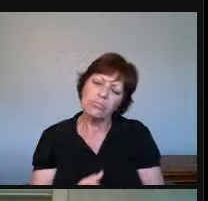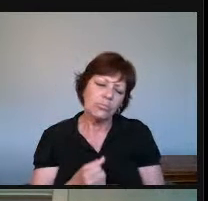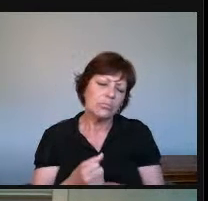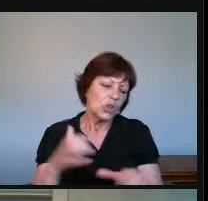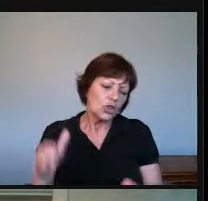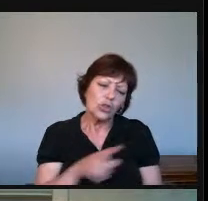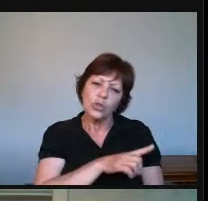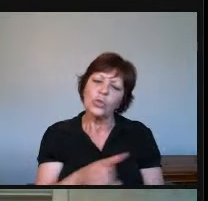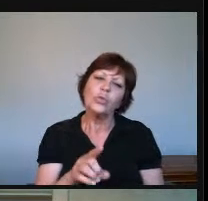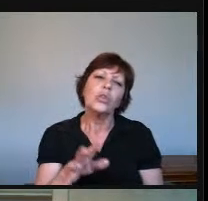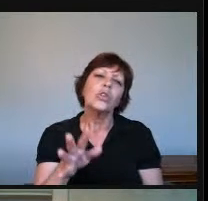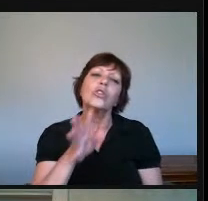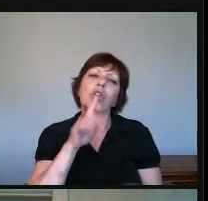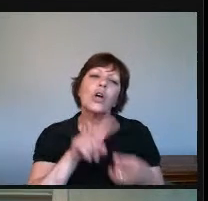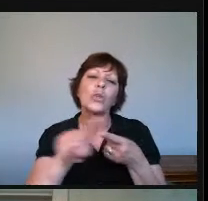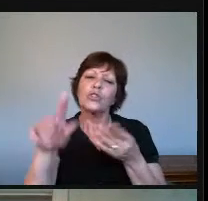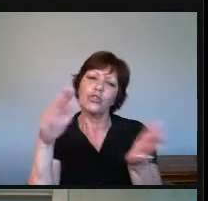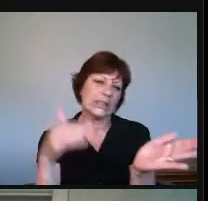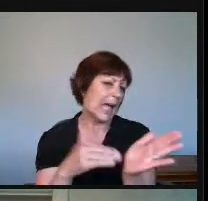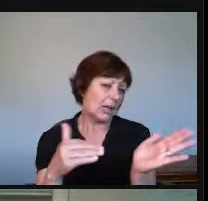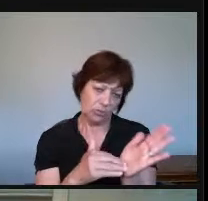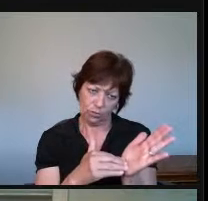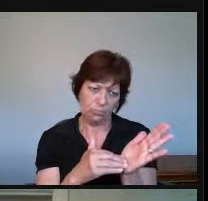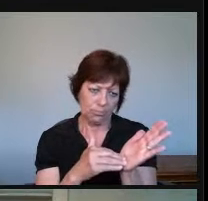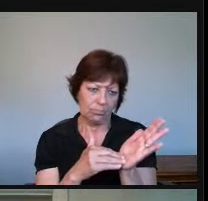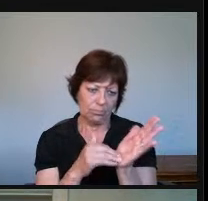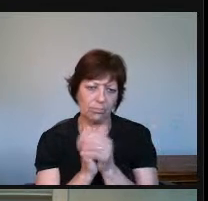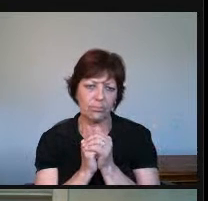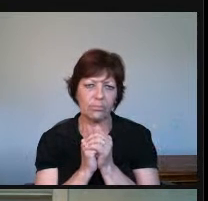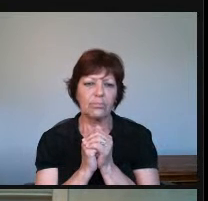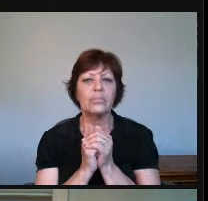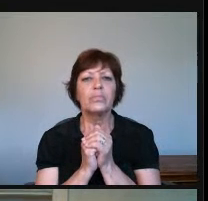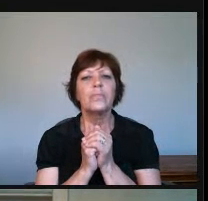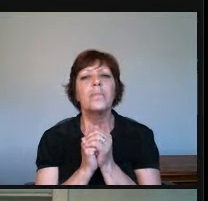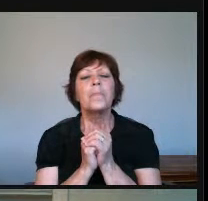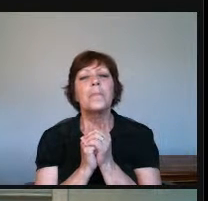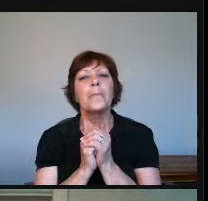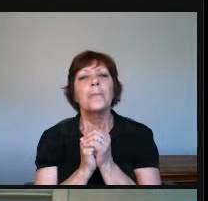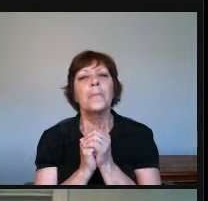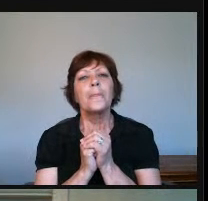to discuss with their physician. And